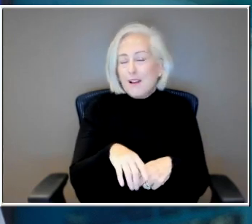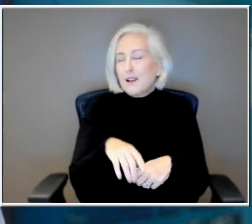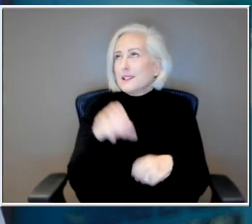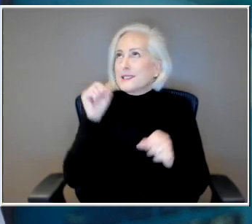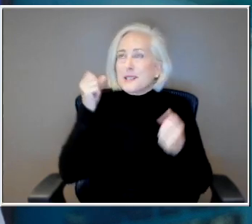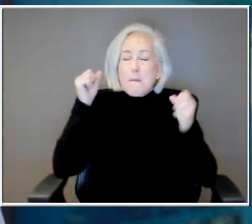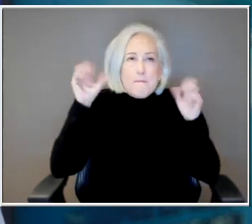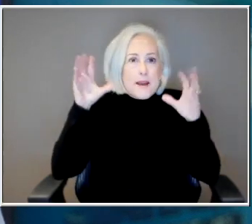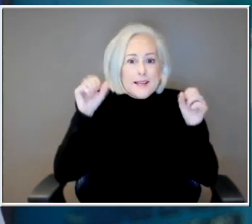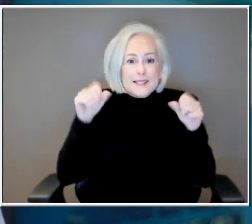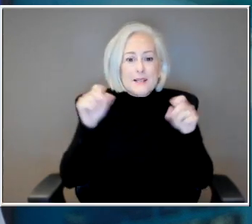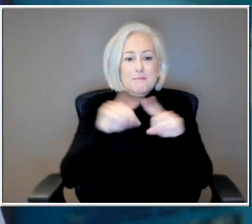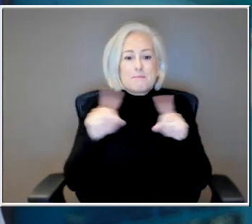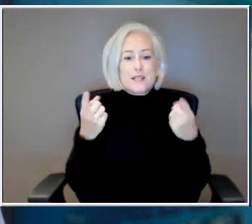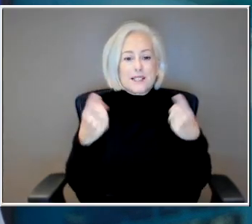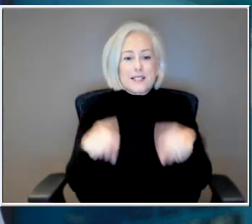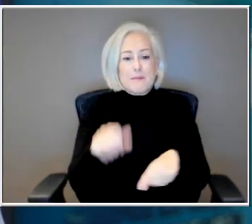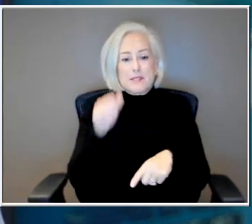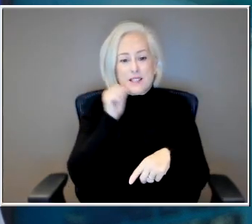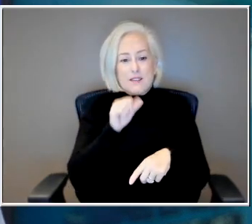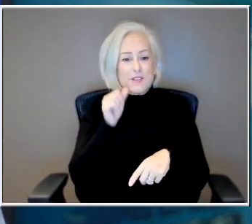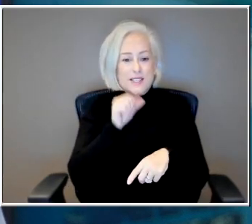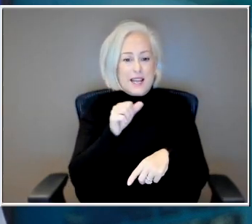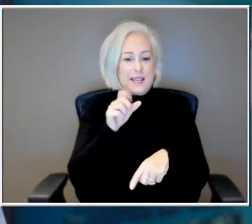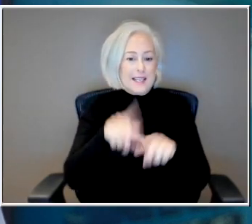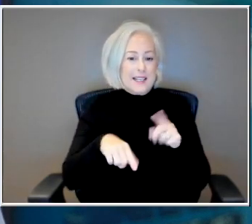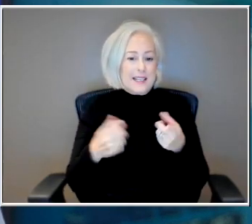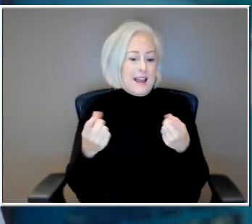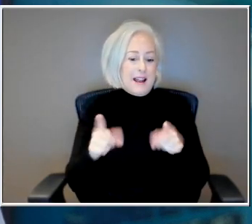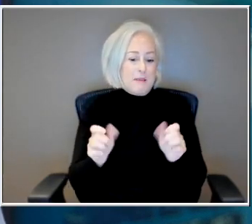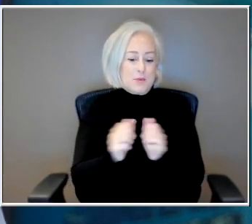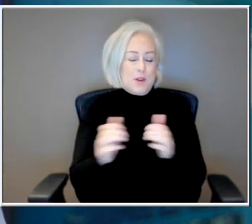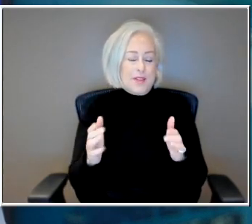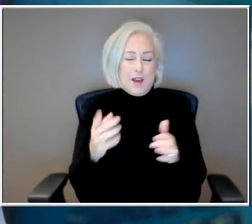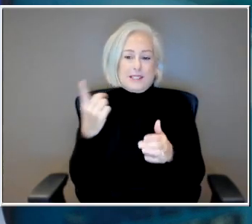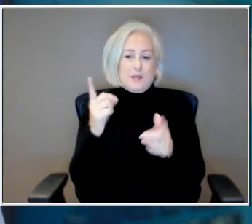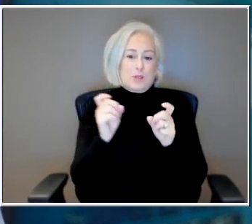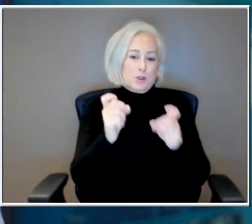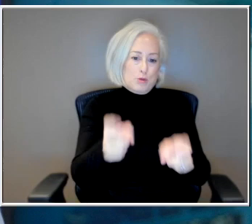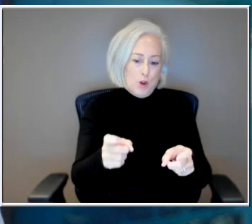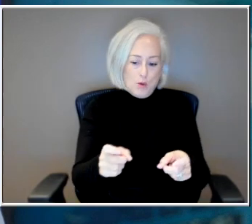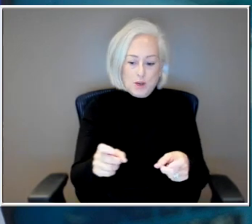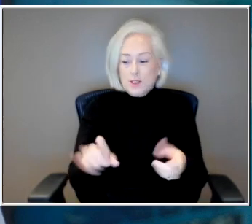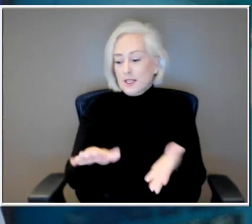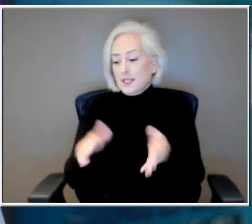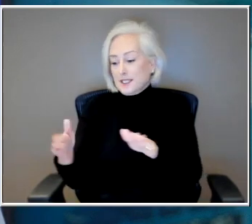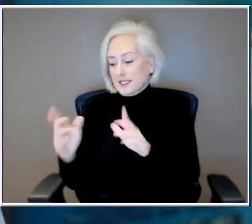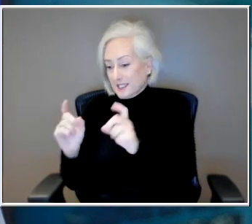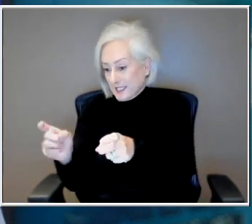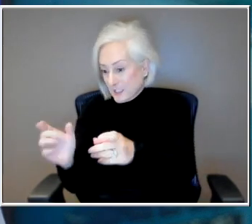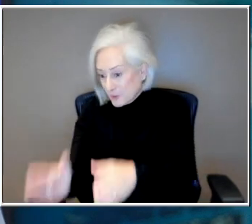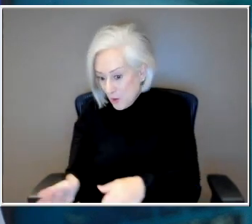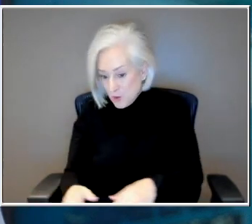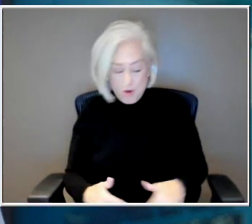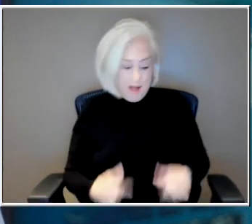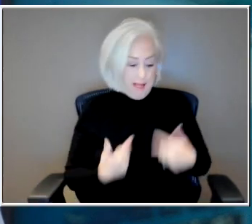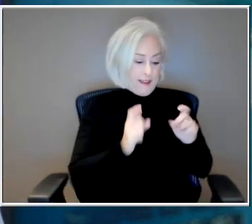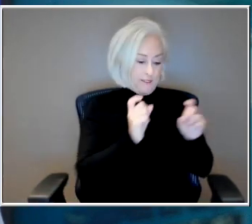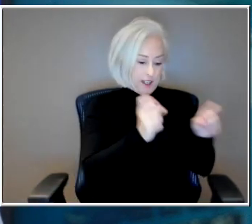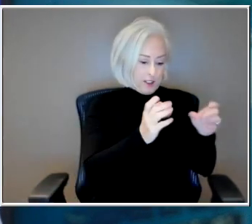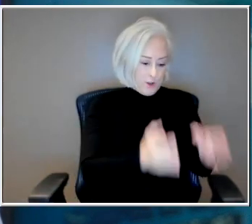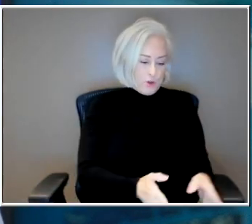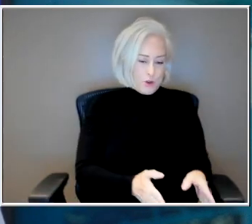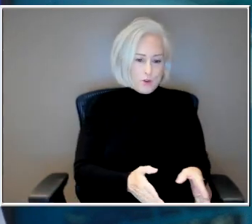happens every day, and it can't happen without donors, and whether deceased donors and living donors. Donors are the hero of all